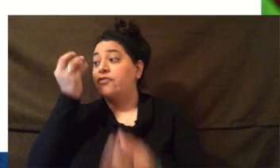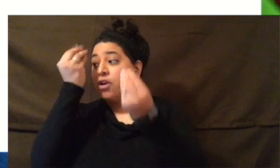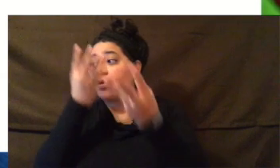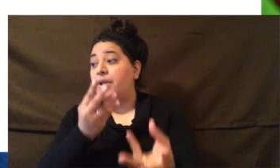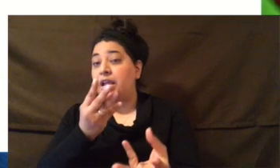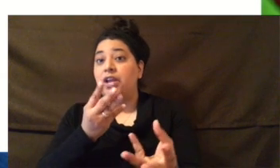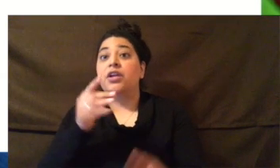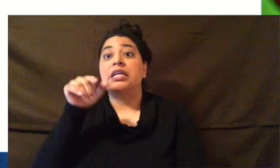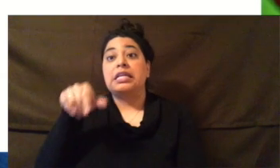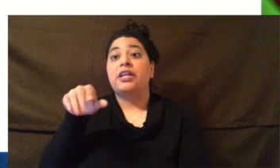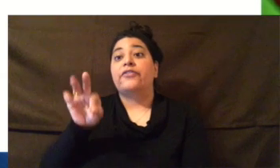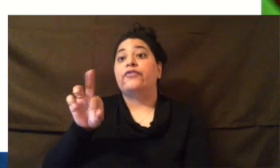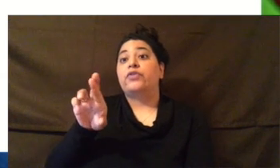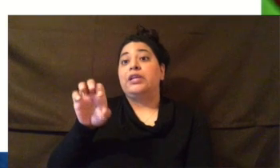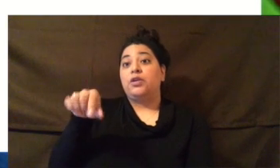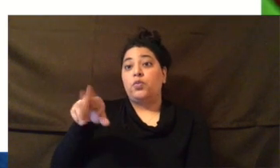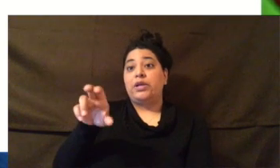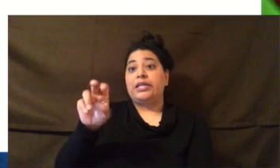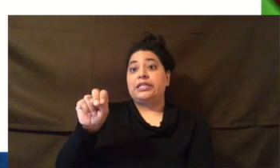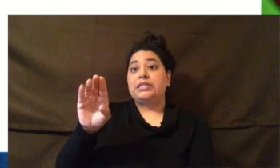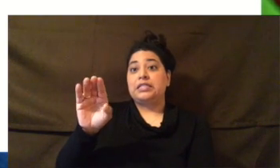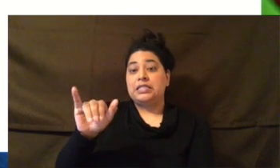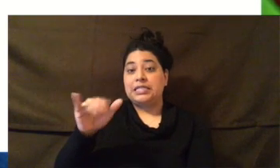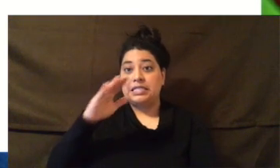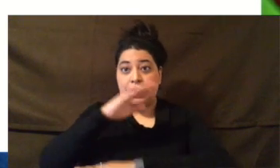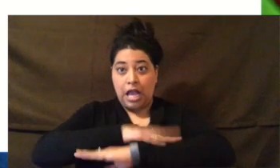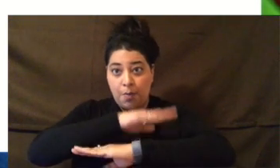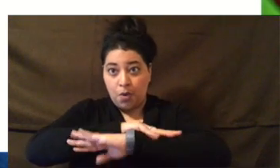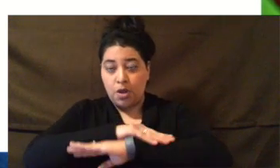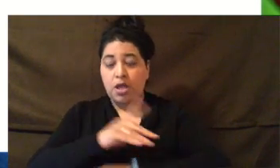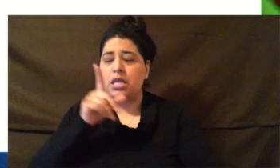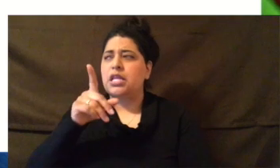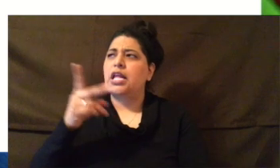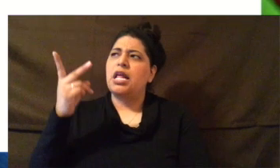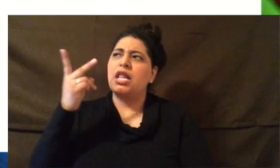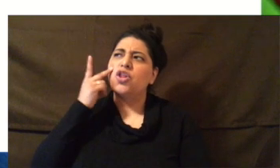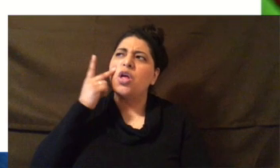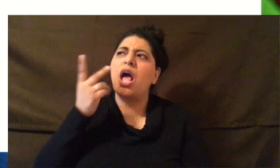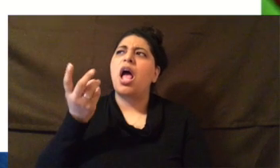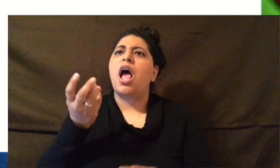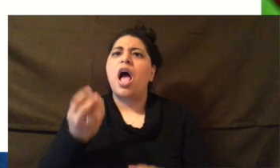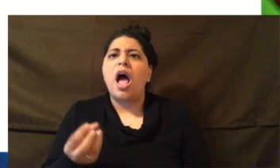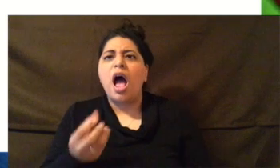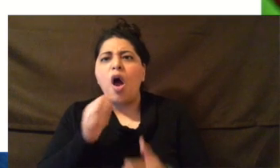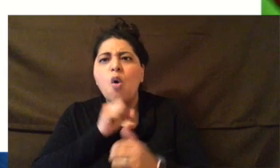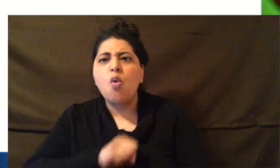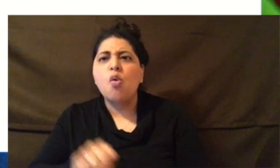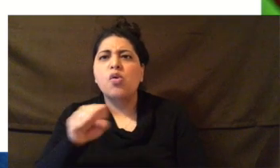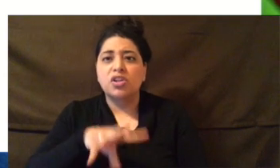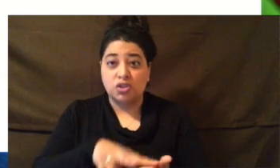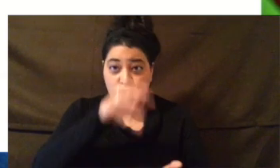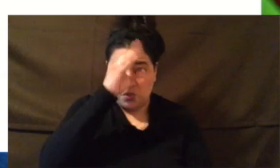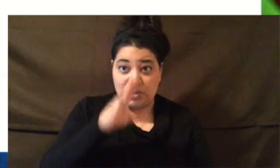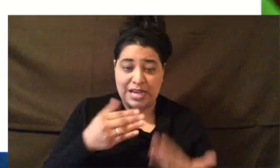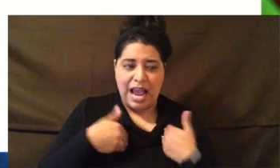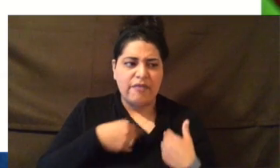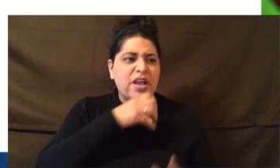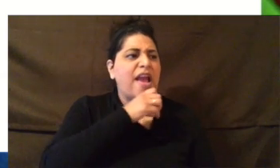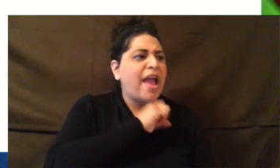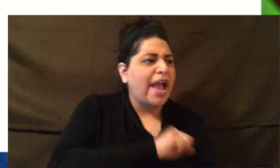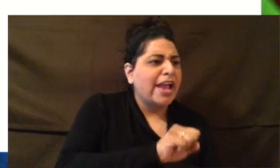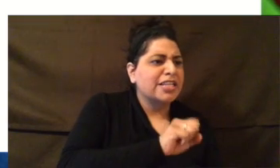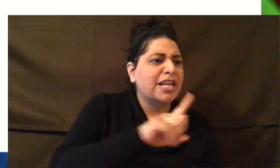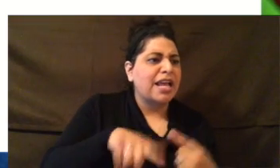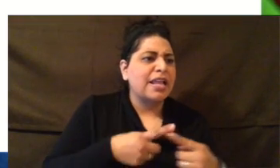frequency table right over here. It looks like it's measuring how old the students are, and then we have the age and the amount